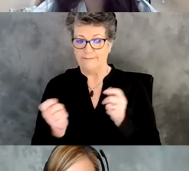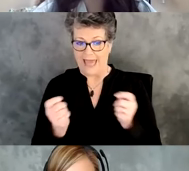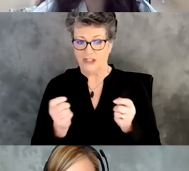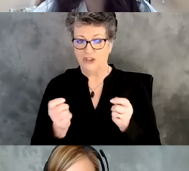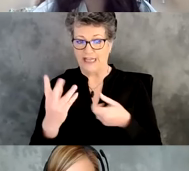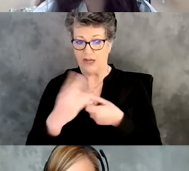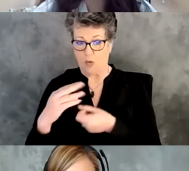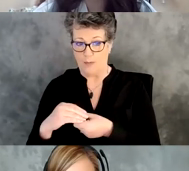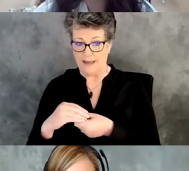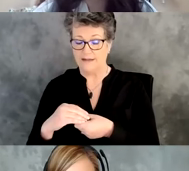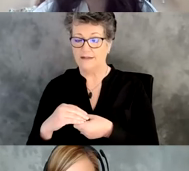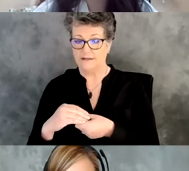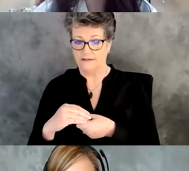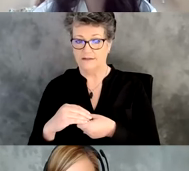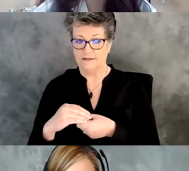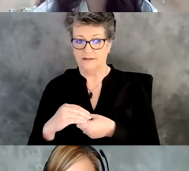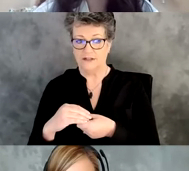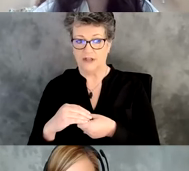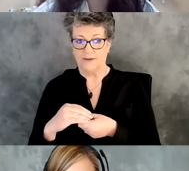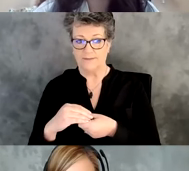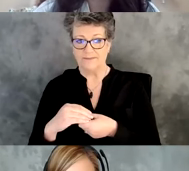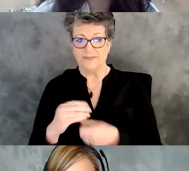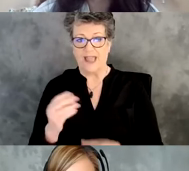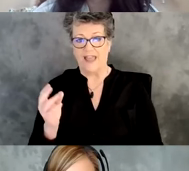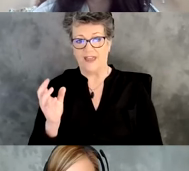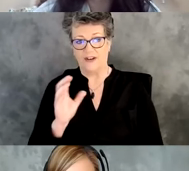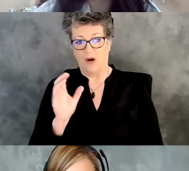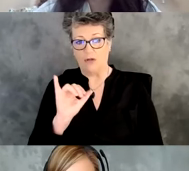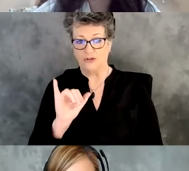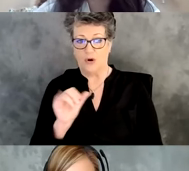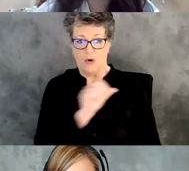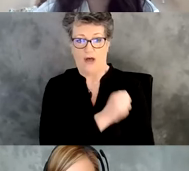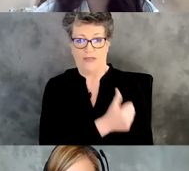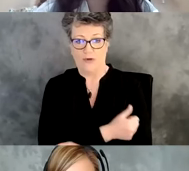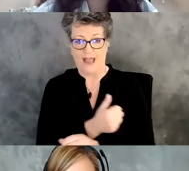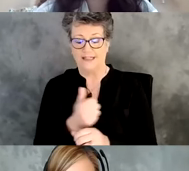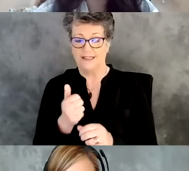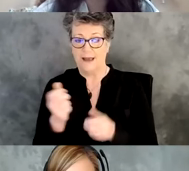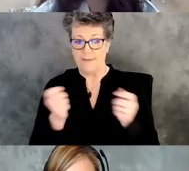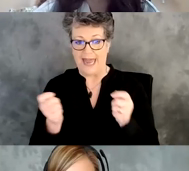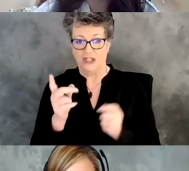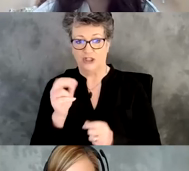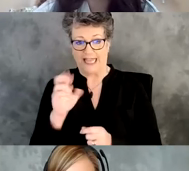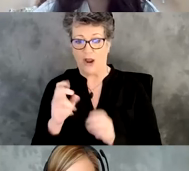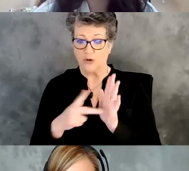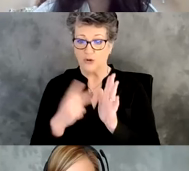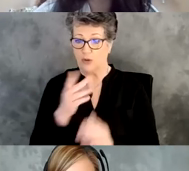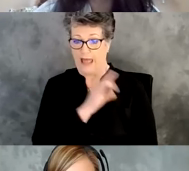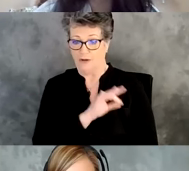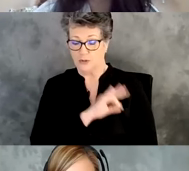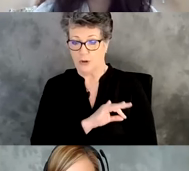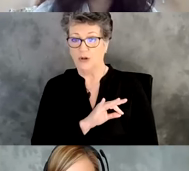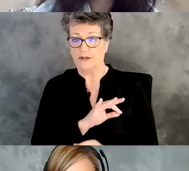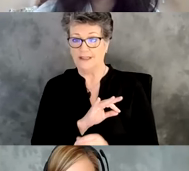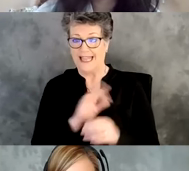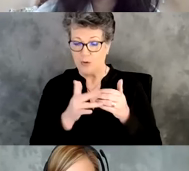eligibles in CCI and code counties, and to authorize mandatory enrollment in Medi-Cal managed care of dual eligibles in the